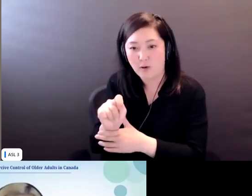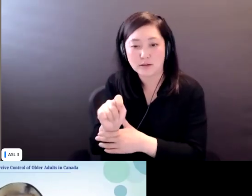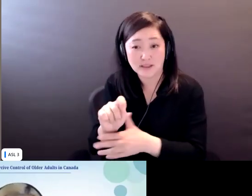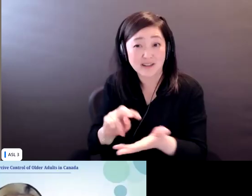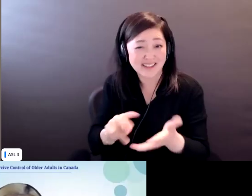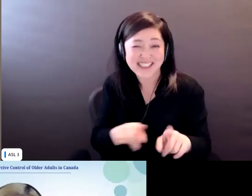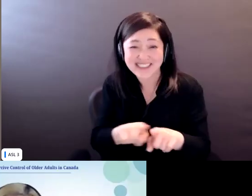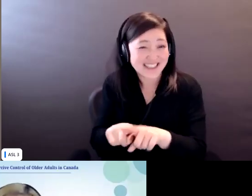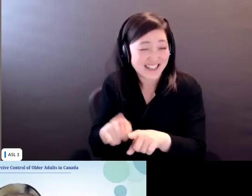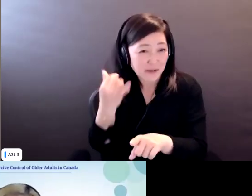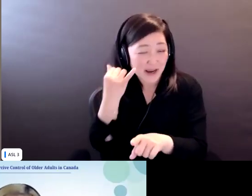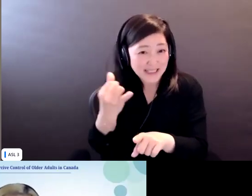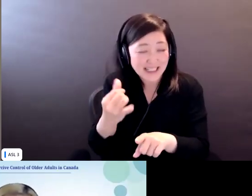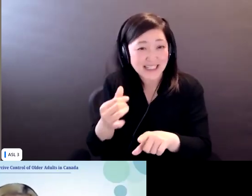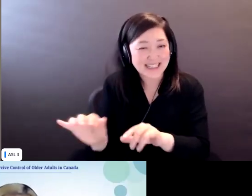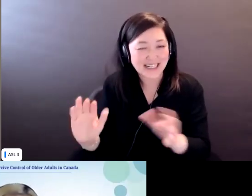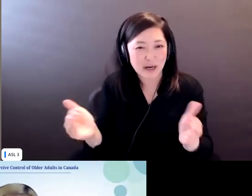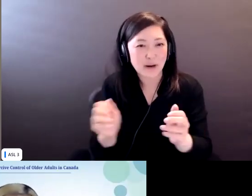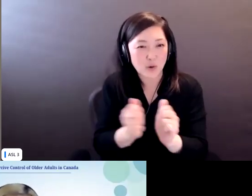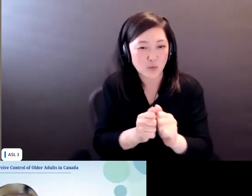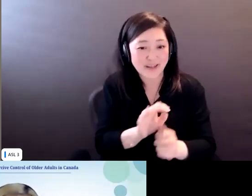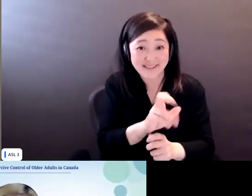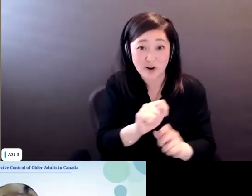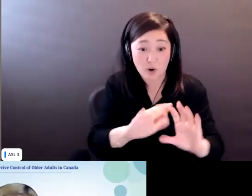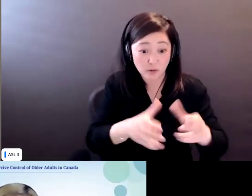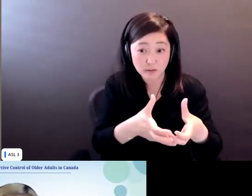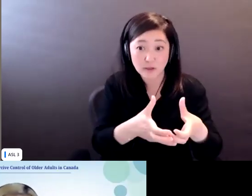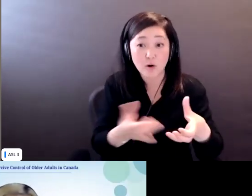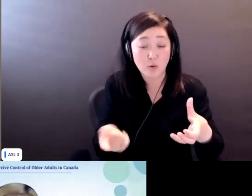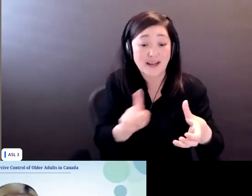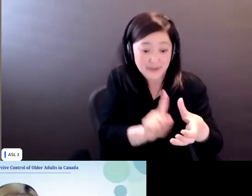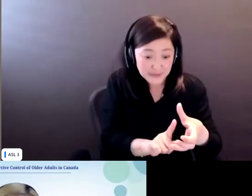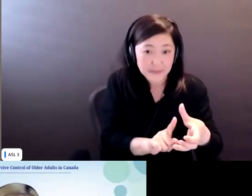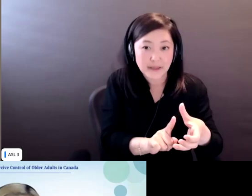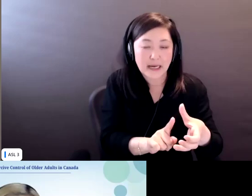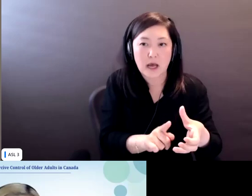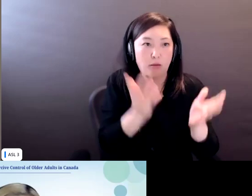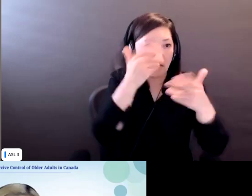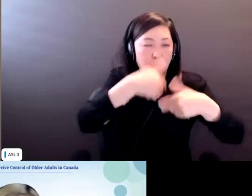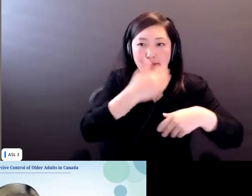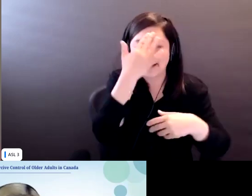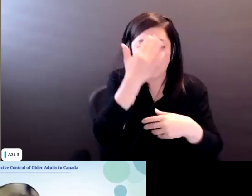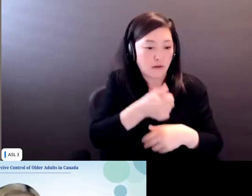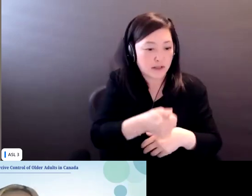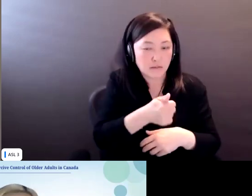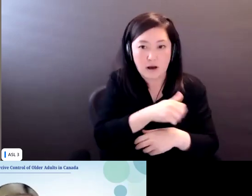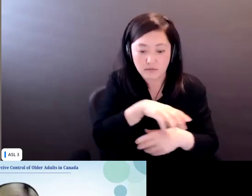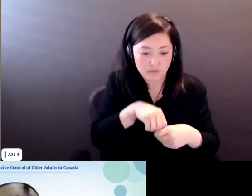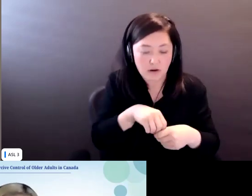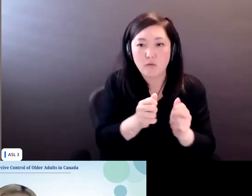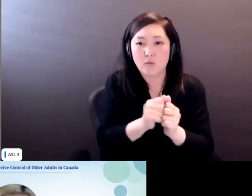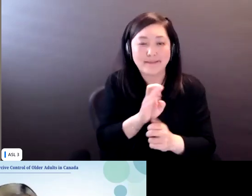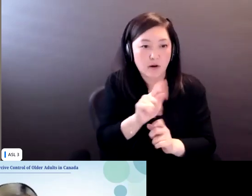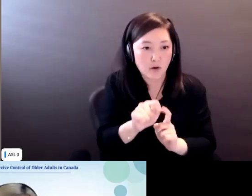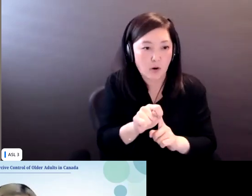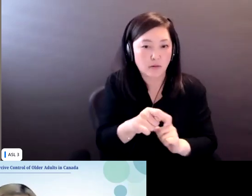does not see that they are a victim of cult exploitation. So